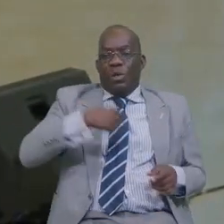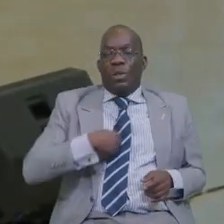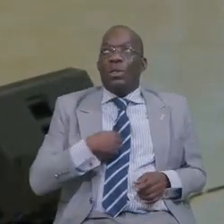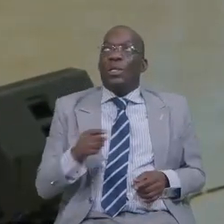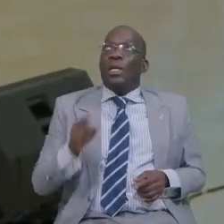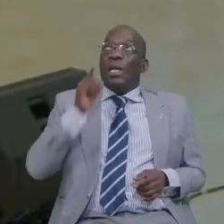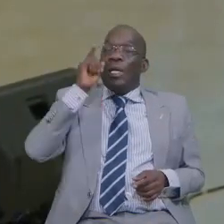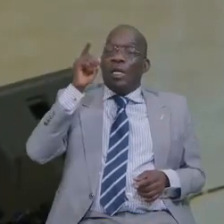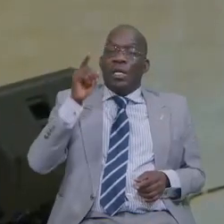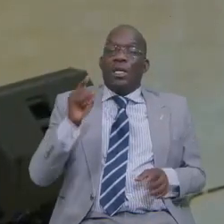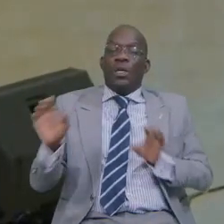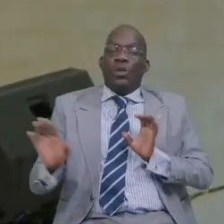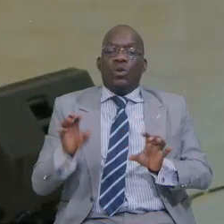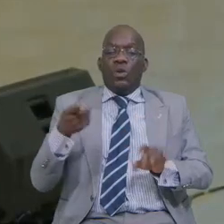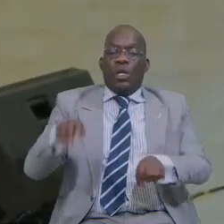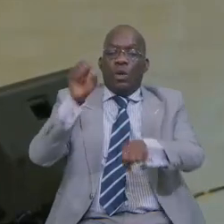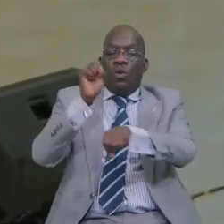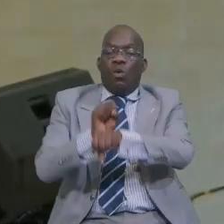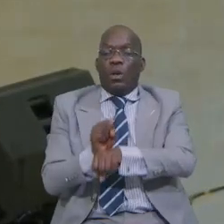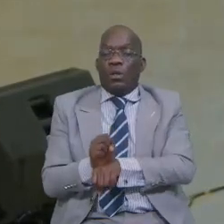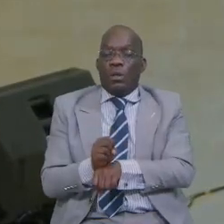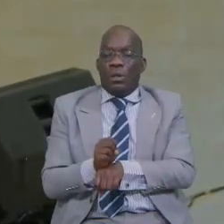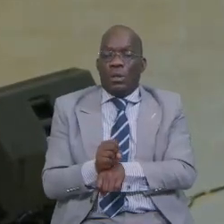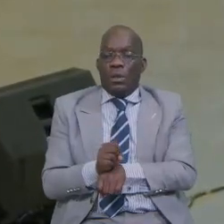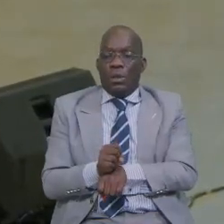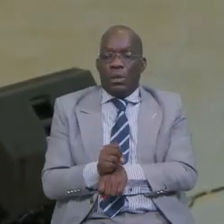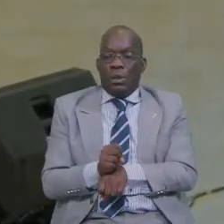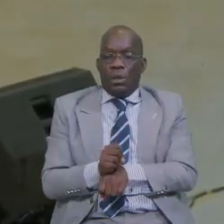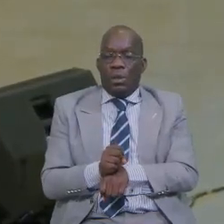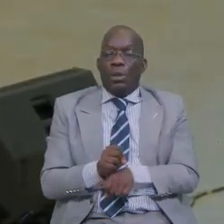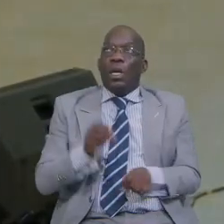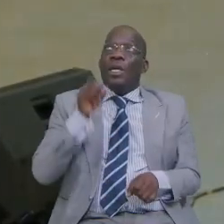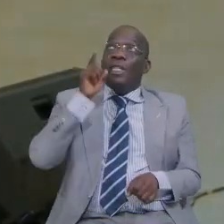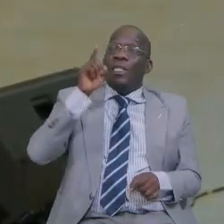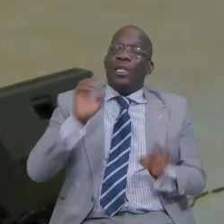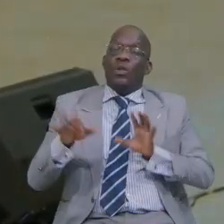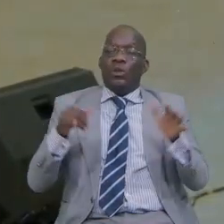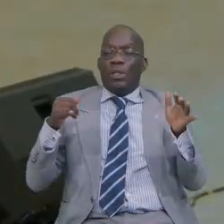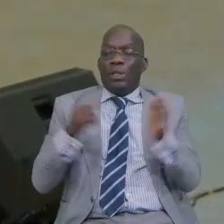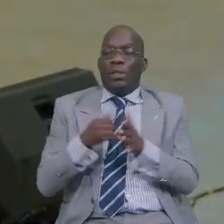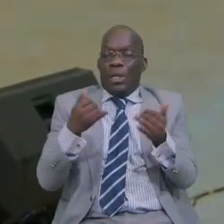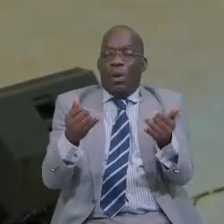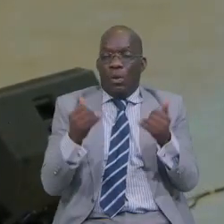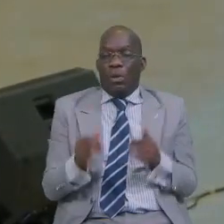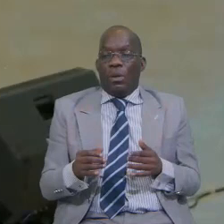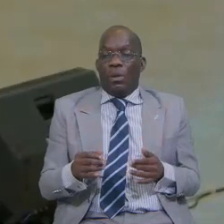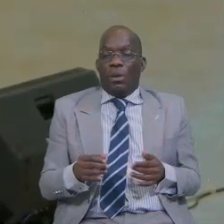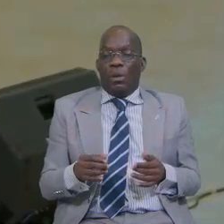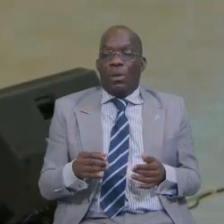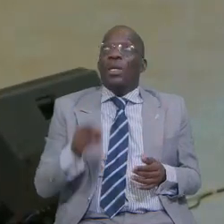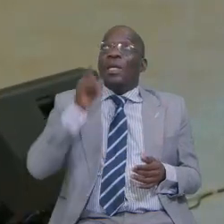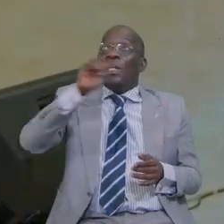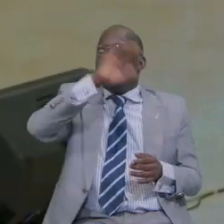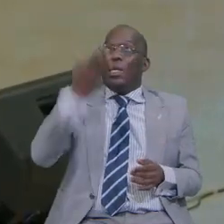doeth the works. He never faints, he doeth the works. He never